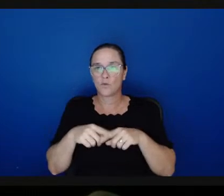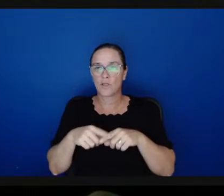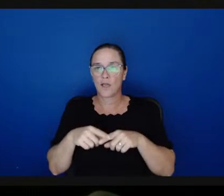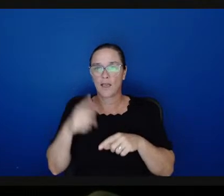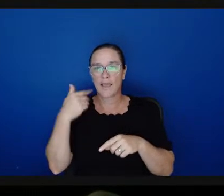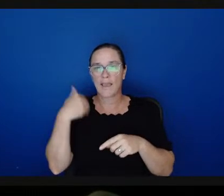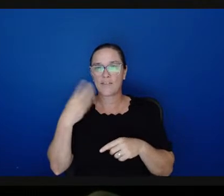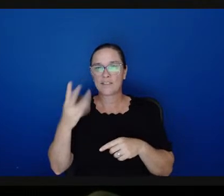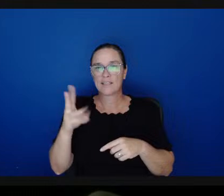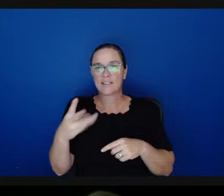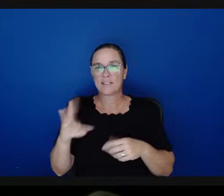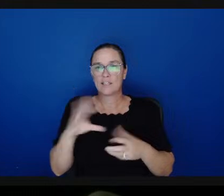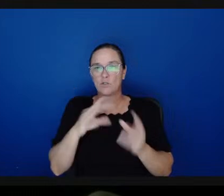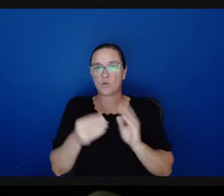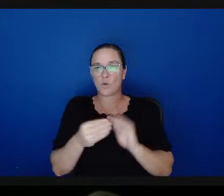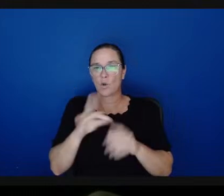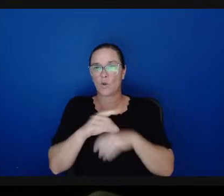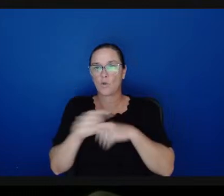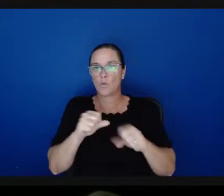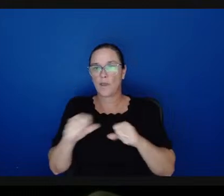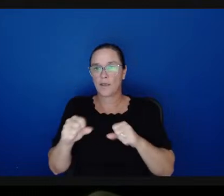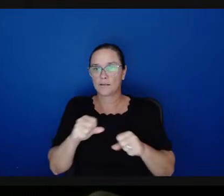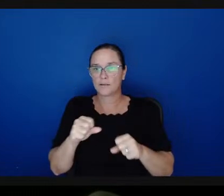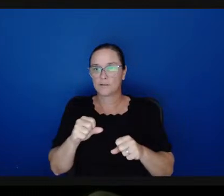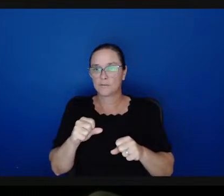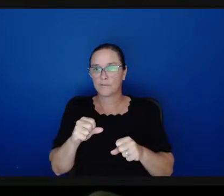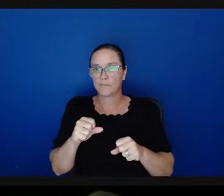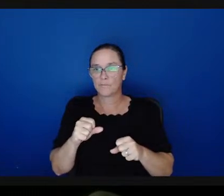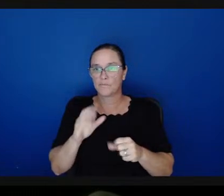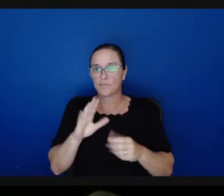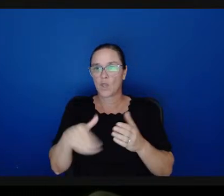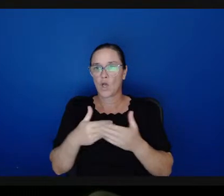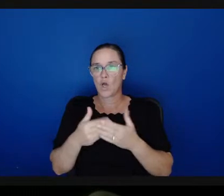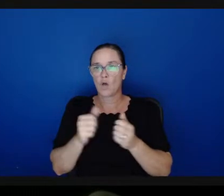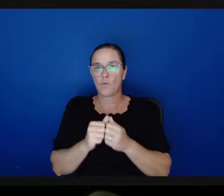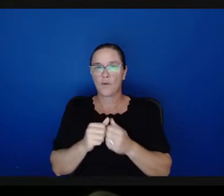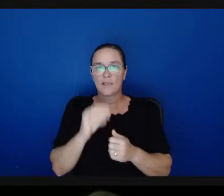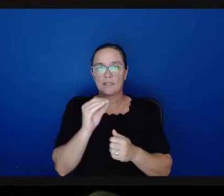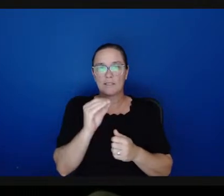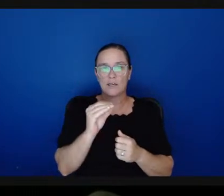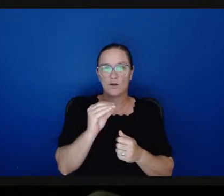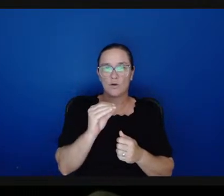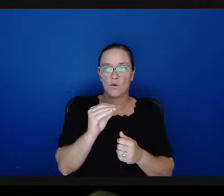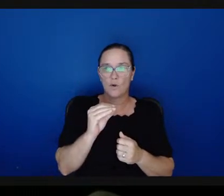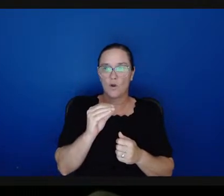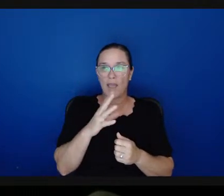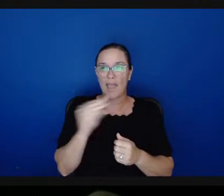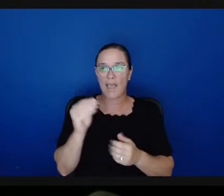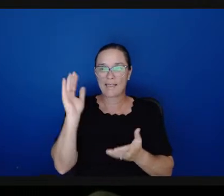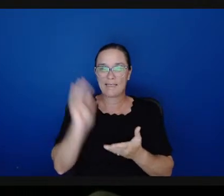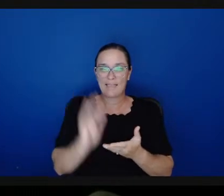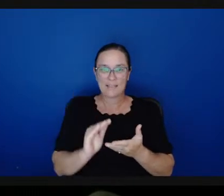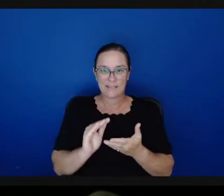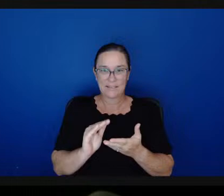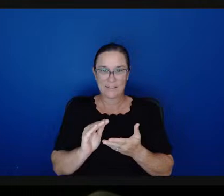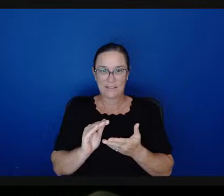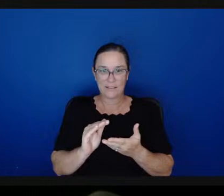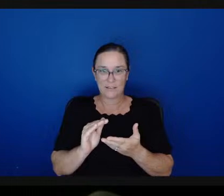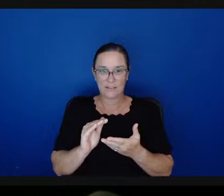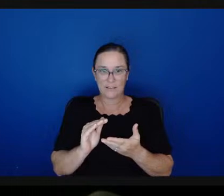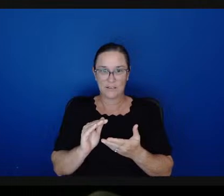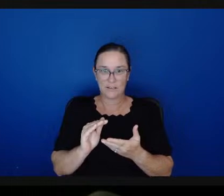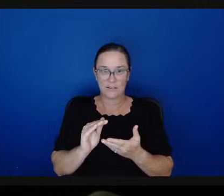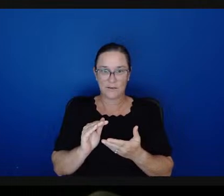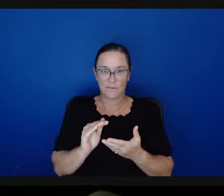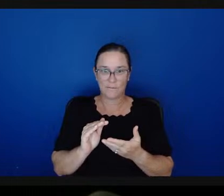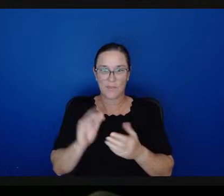of. 16 total earthquakes, all with magnitude 0 and smaller at